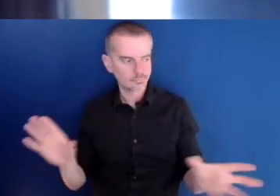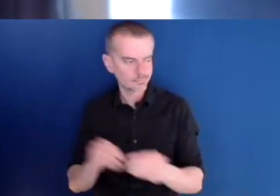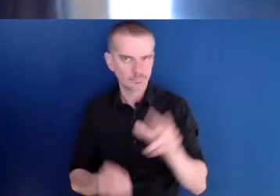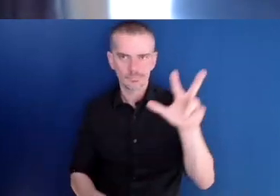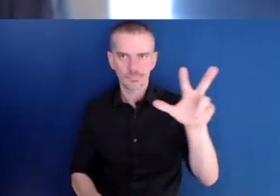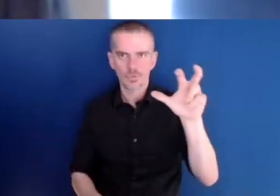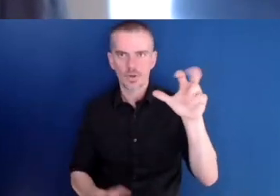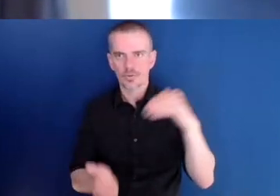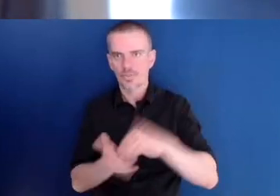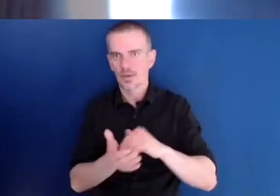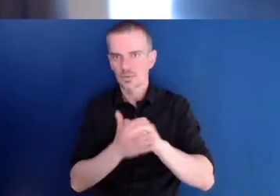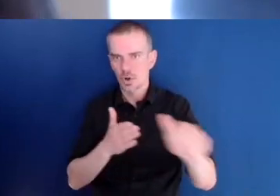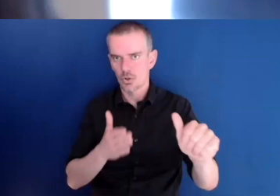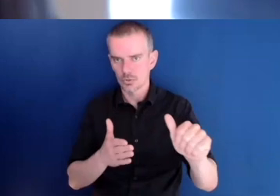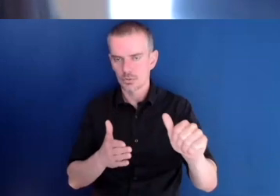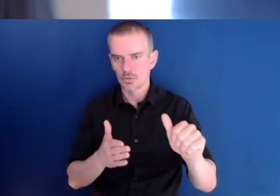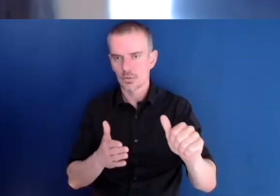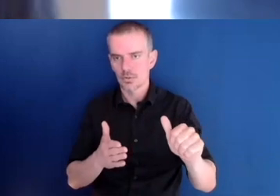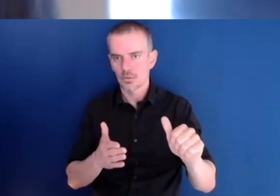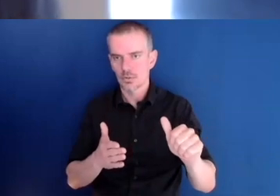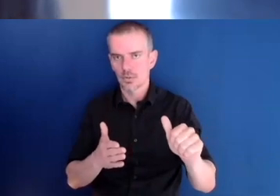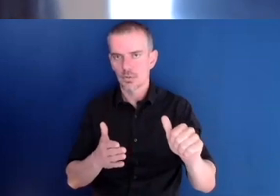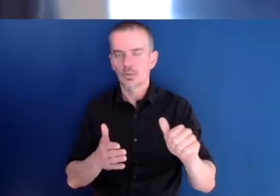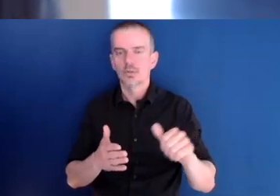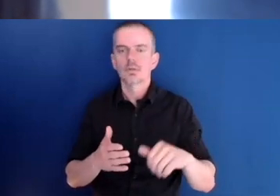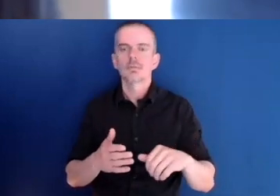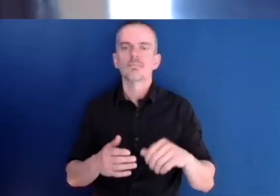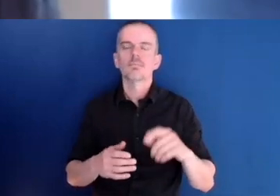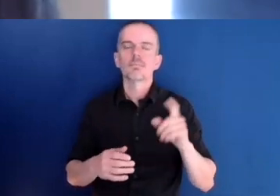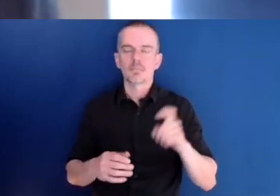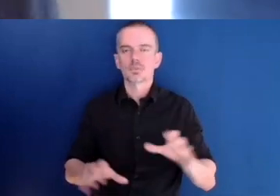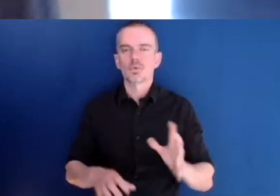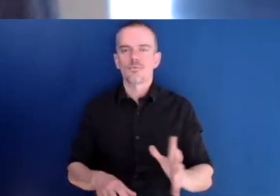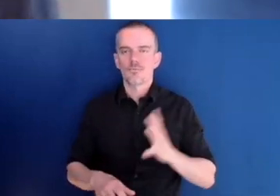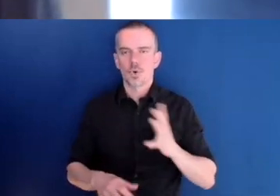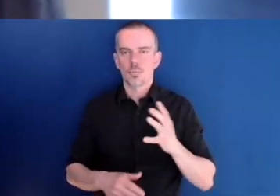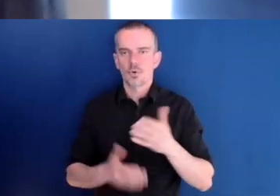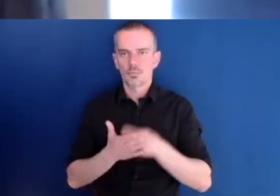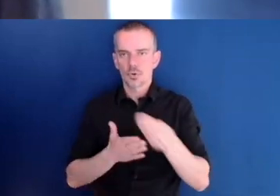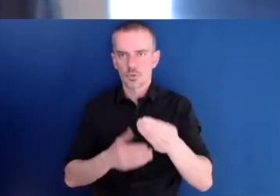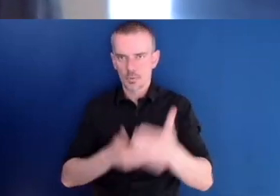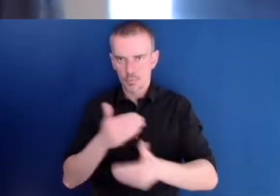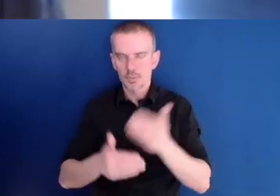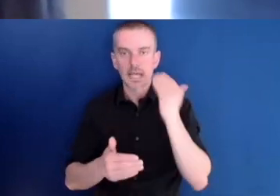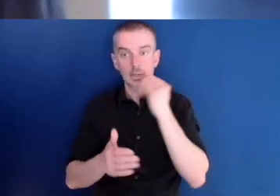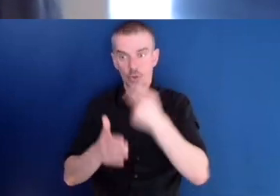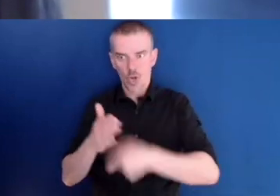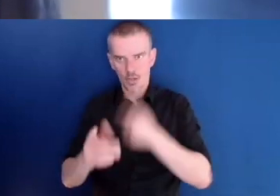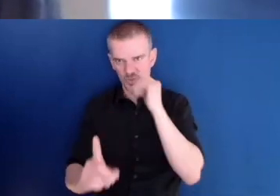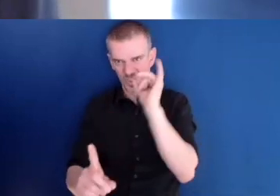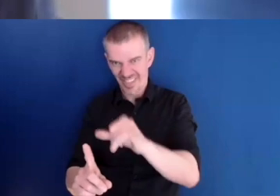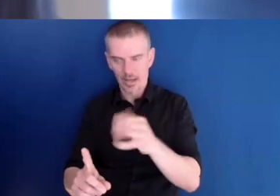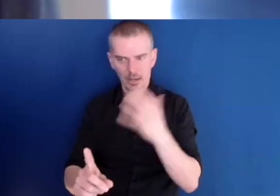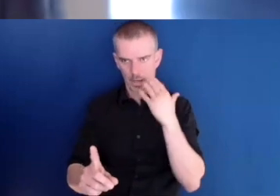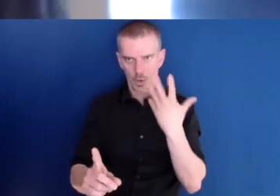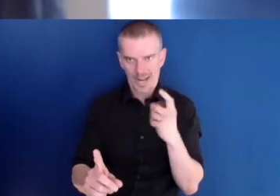$300,000 to get that. I know I need to do a formal procurement process. I know the cost. I know exactly what I need.